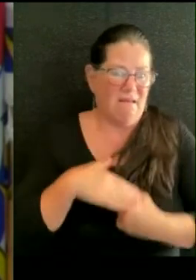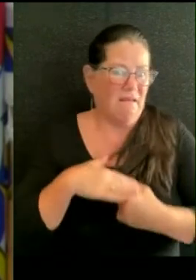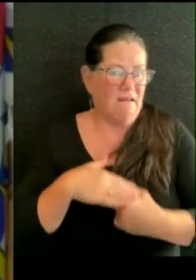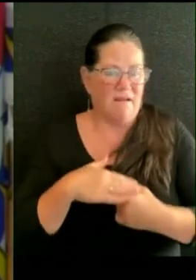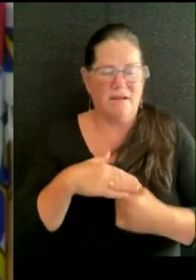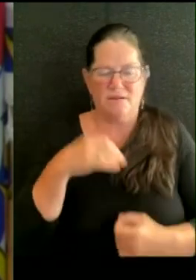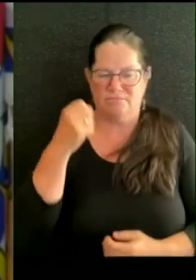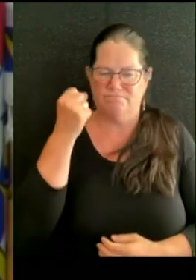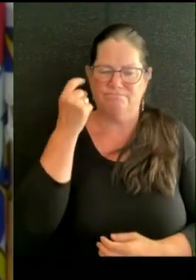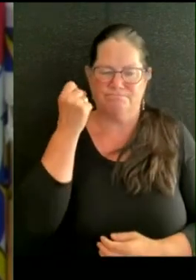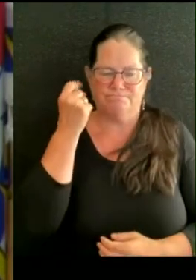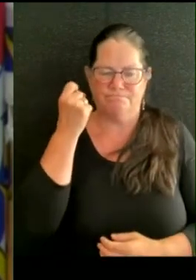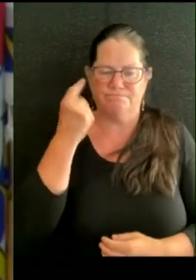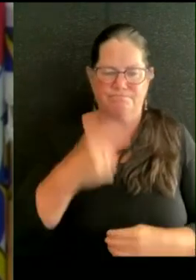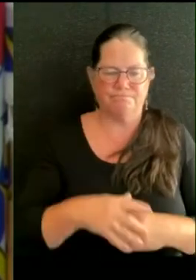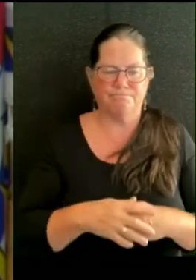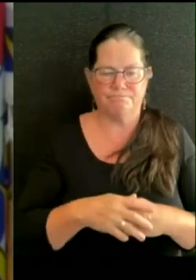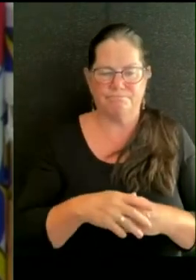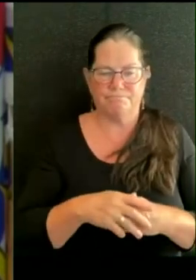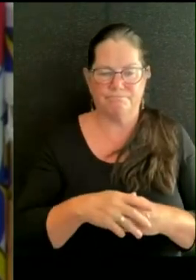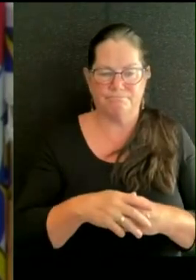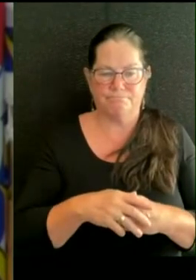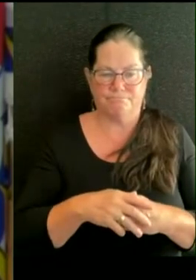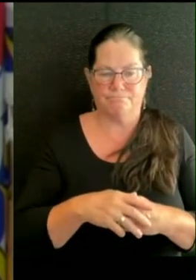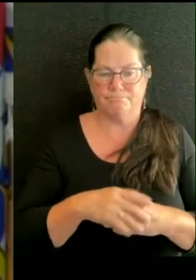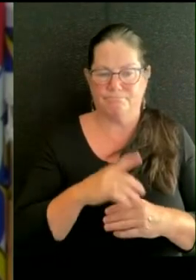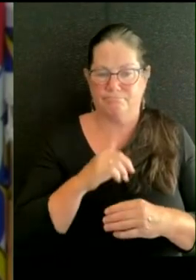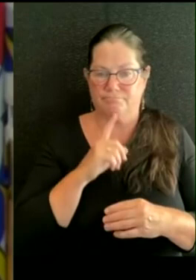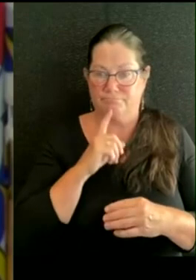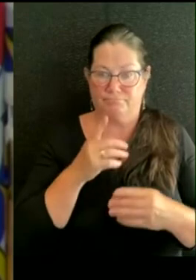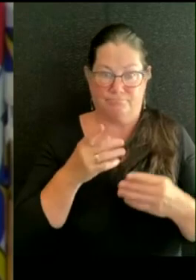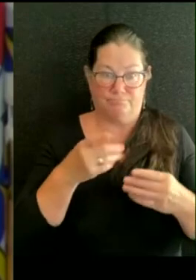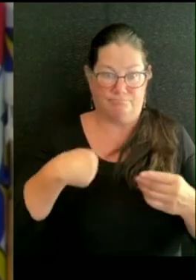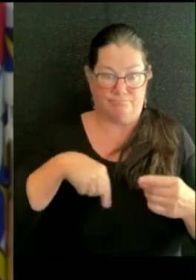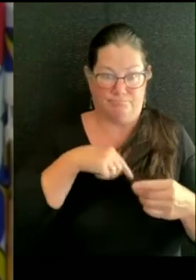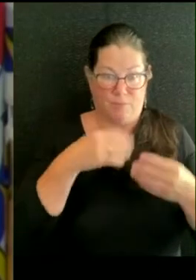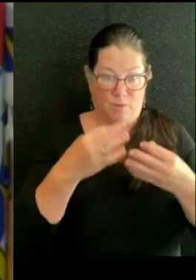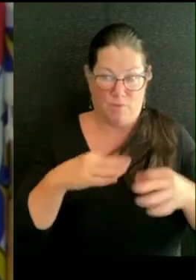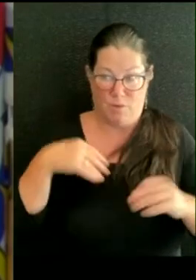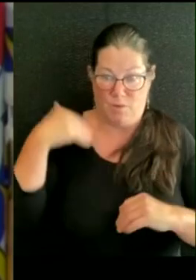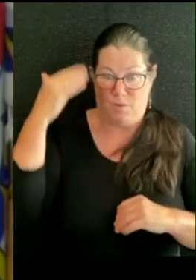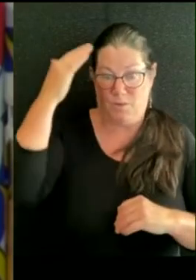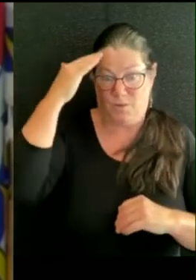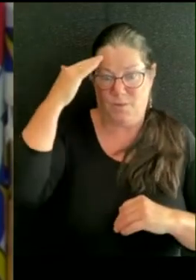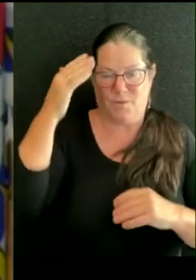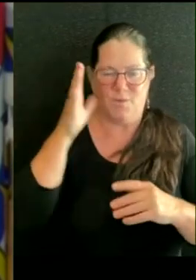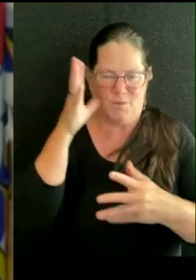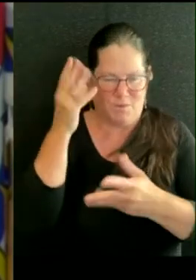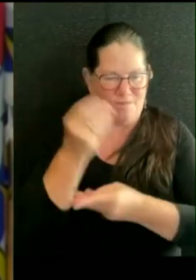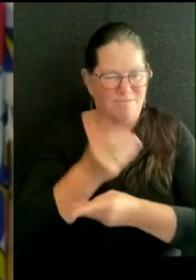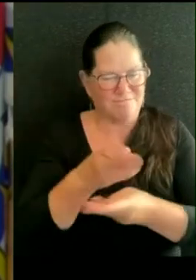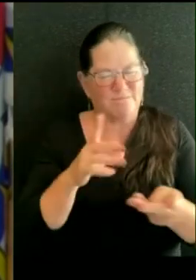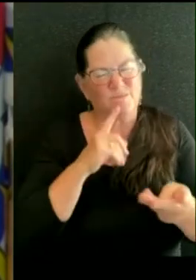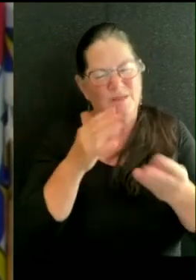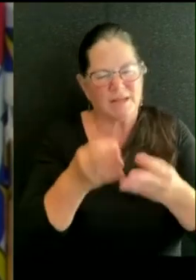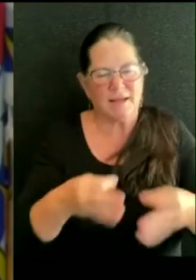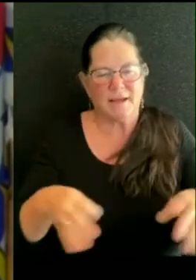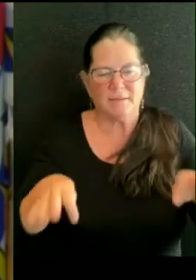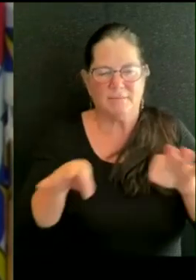important that we shared what we knew when we knew it. We knew this would probably be a two-step process, and we were right.